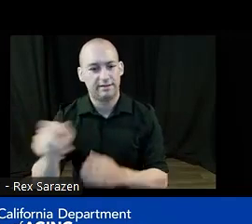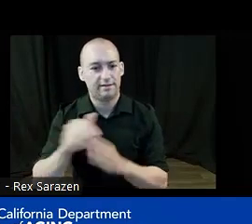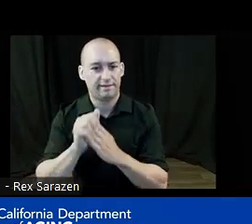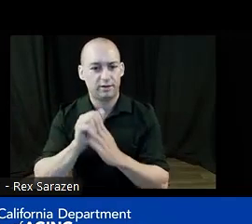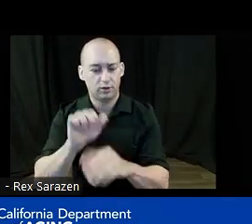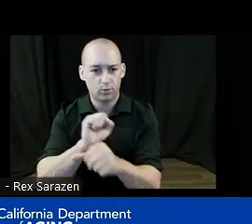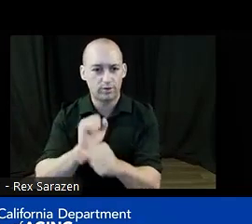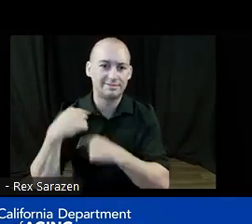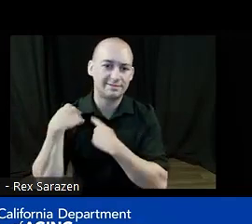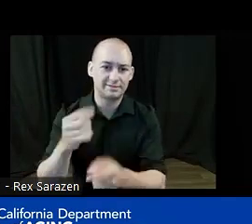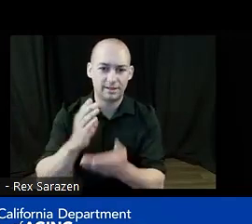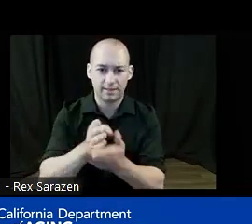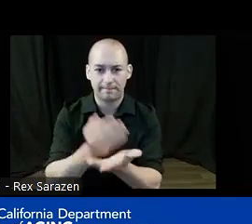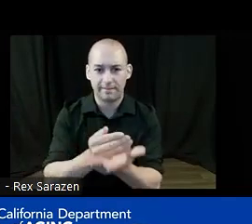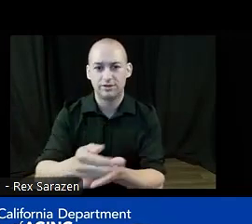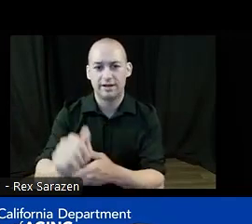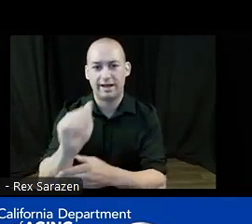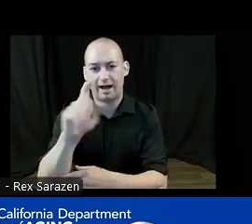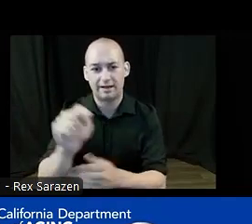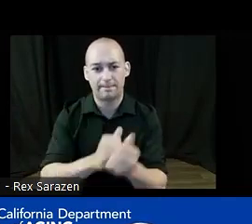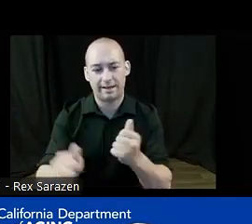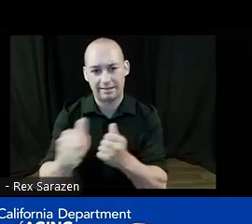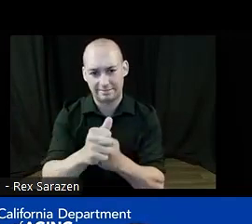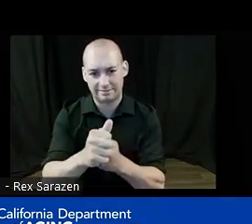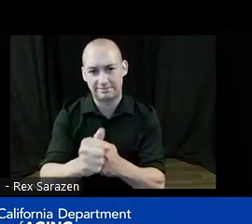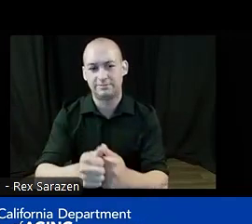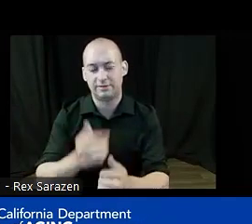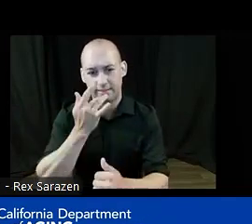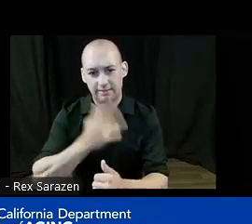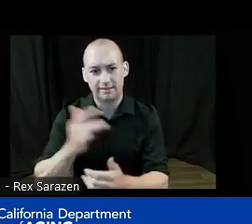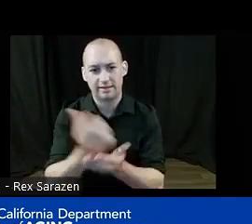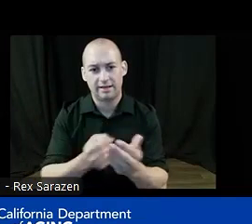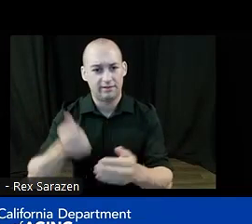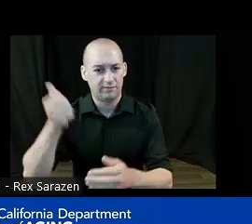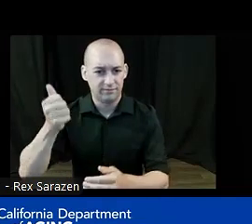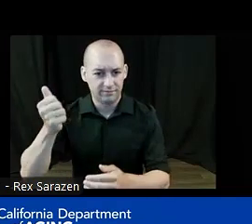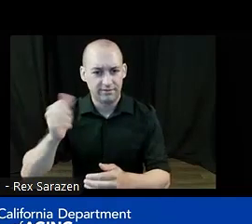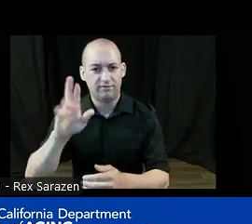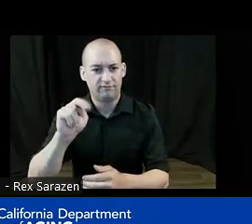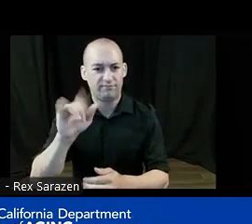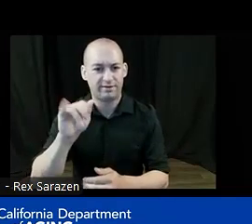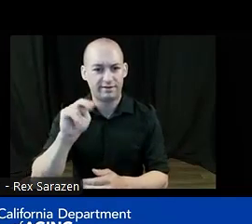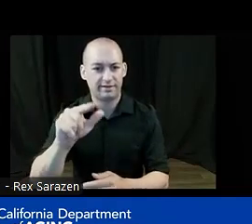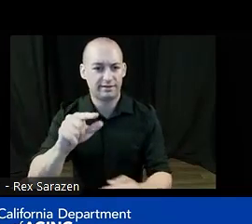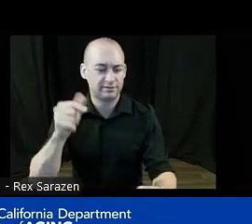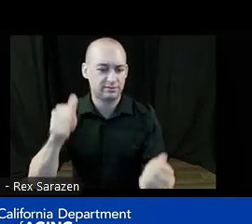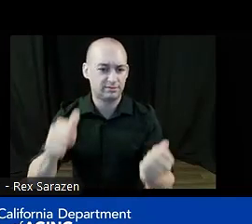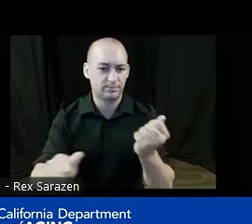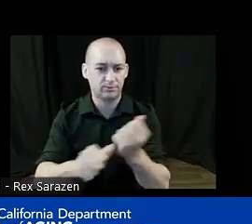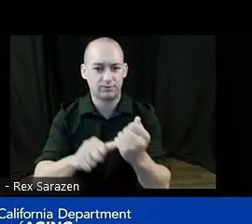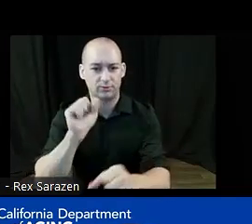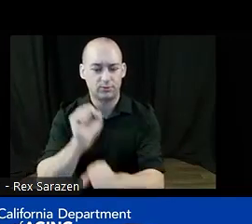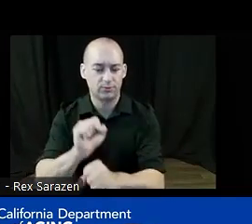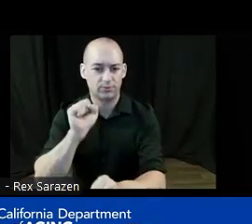Act passed, and we had the good fortune to receive funding to support this work and continue the